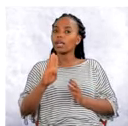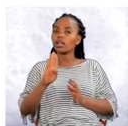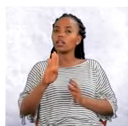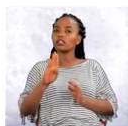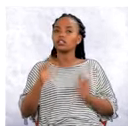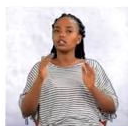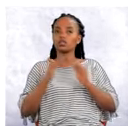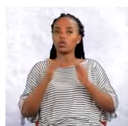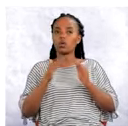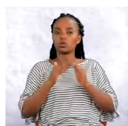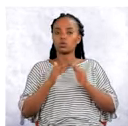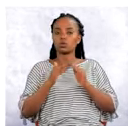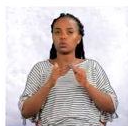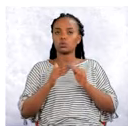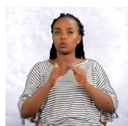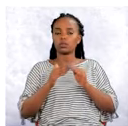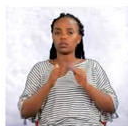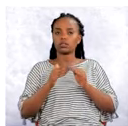B is equal to this,